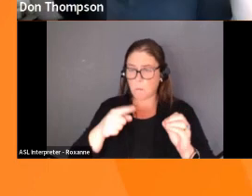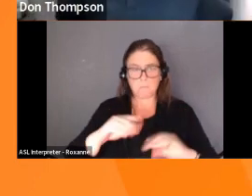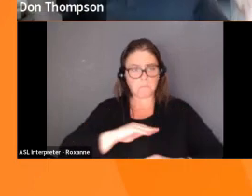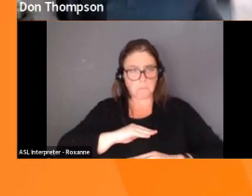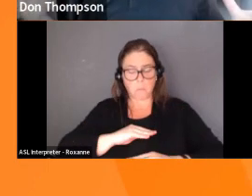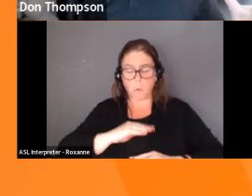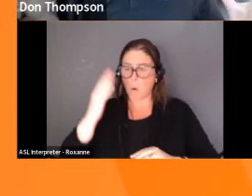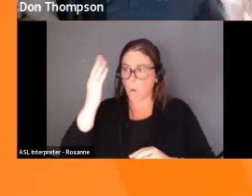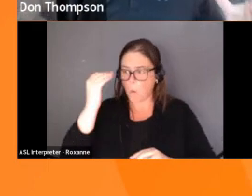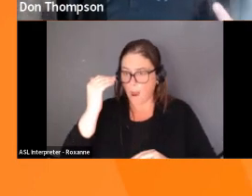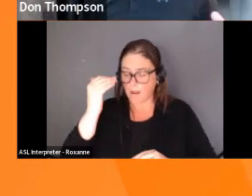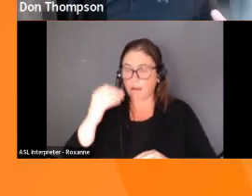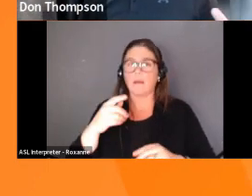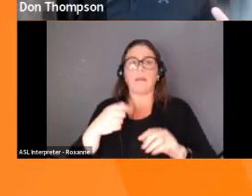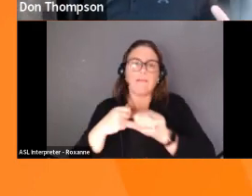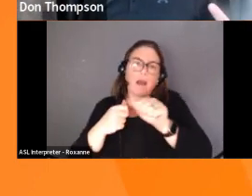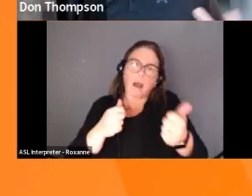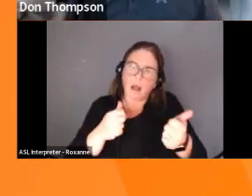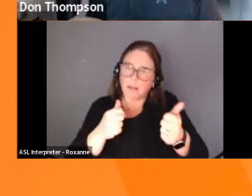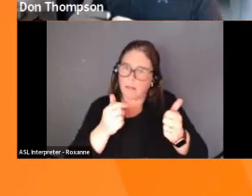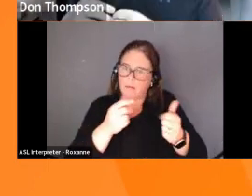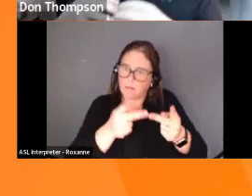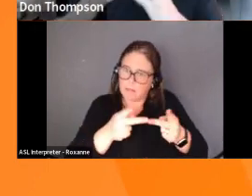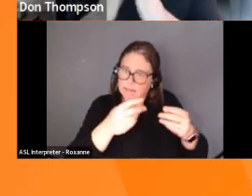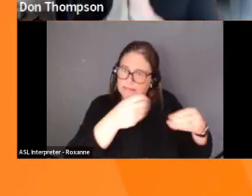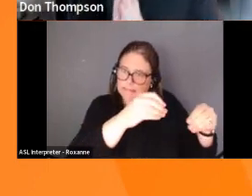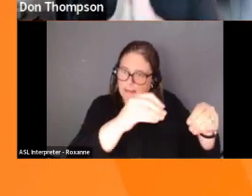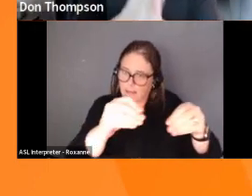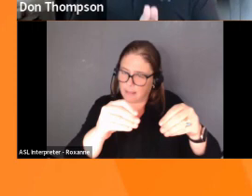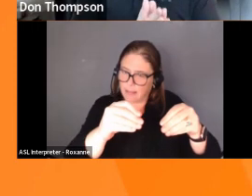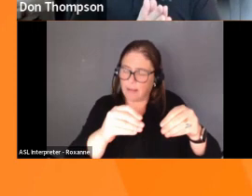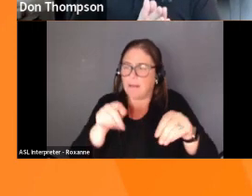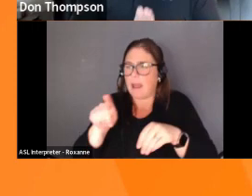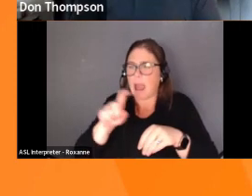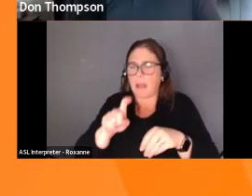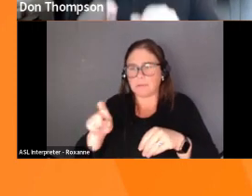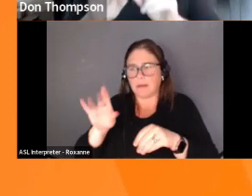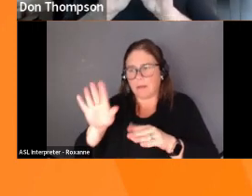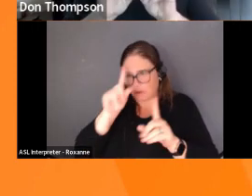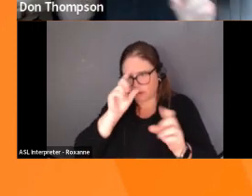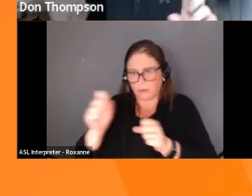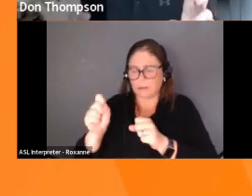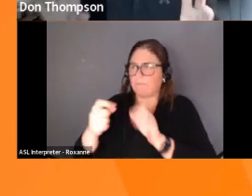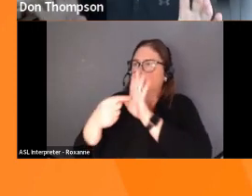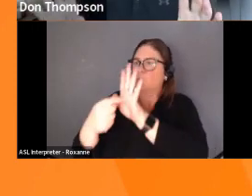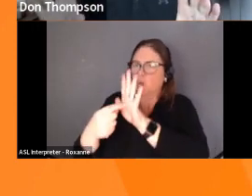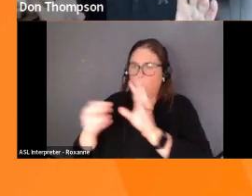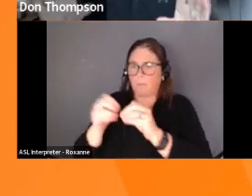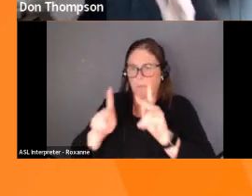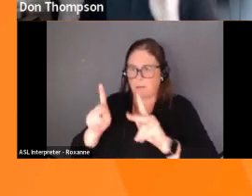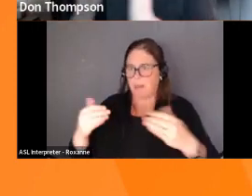have access to their product no matter what. And so we create a strategy to say, okay, don't lose